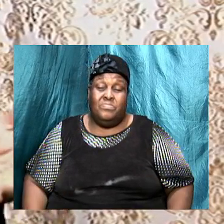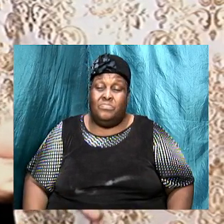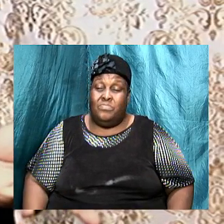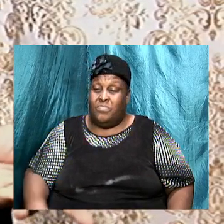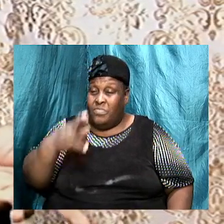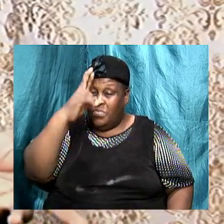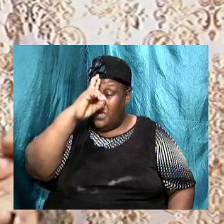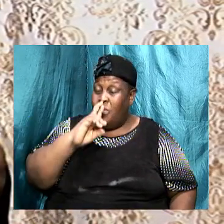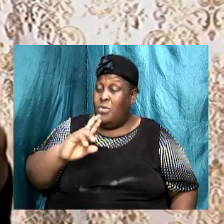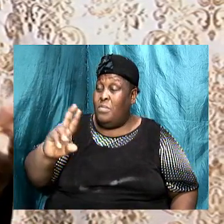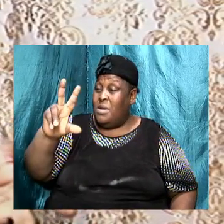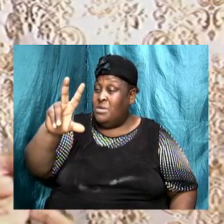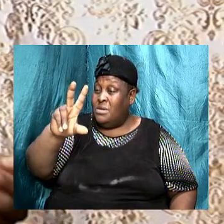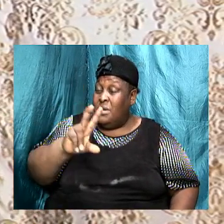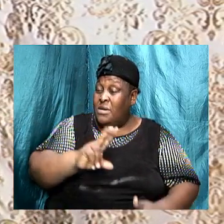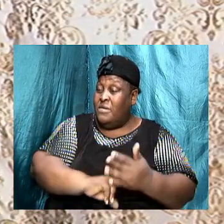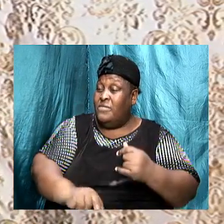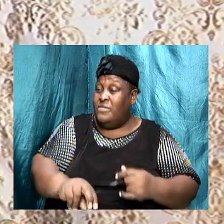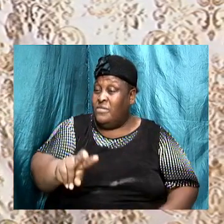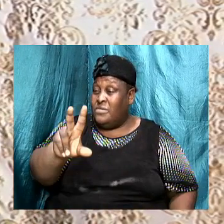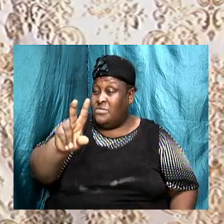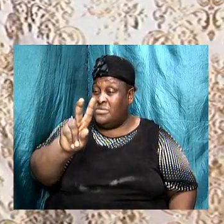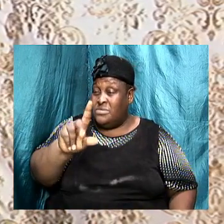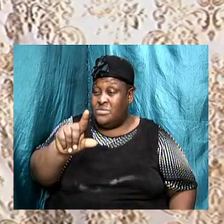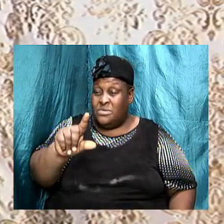Romans 3, verses